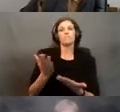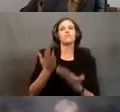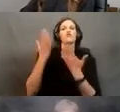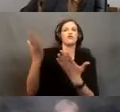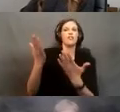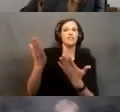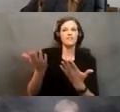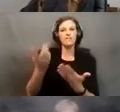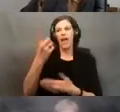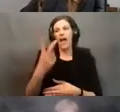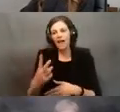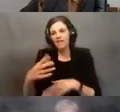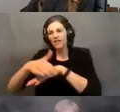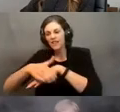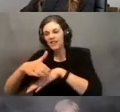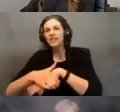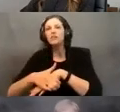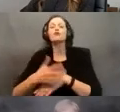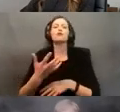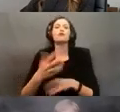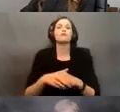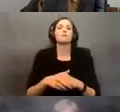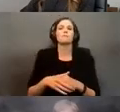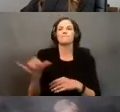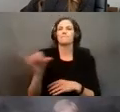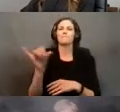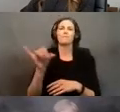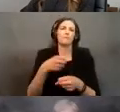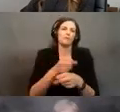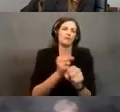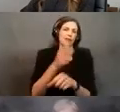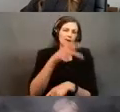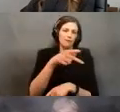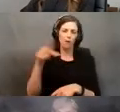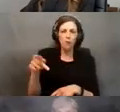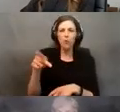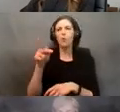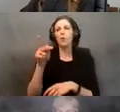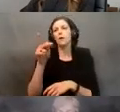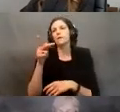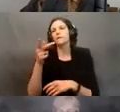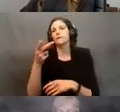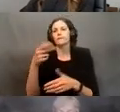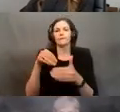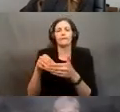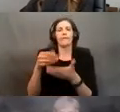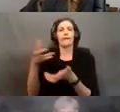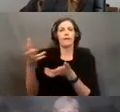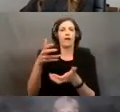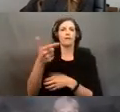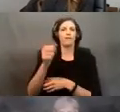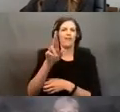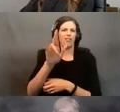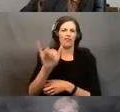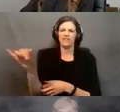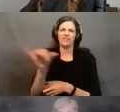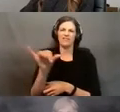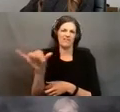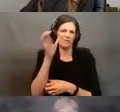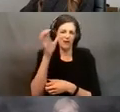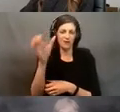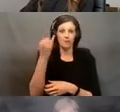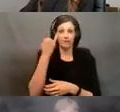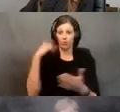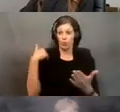creating a, uh, PowerPoint or a presentation in the interactive gallery. If you arrive in that